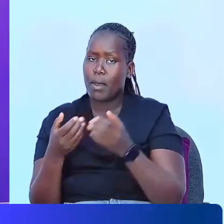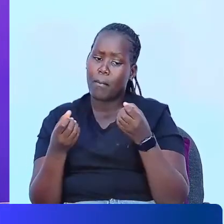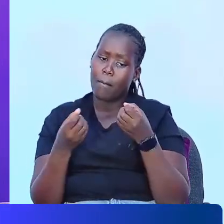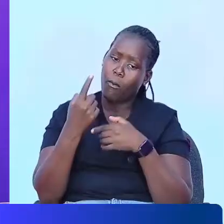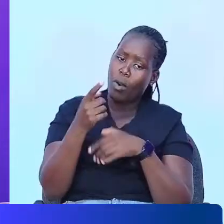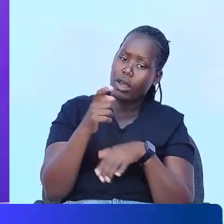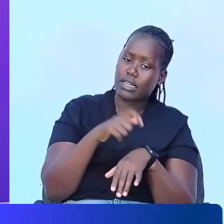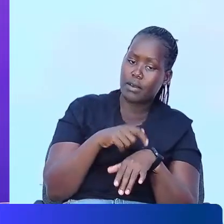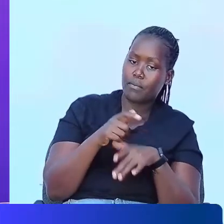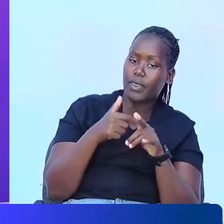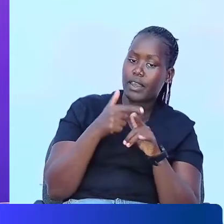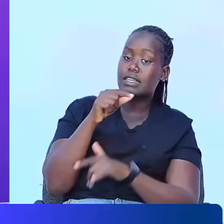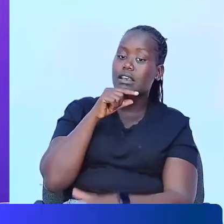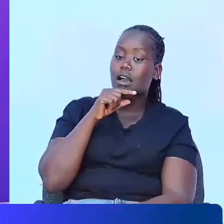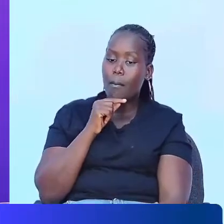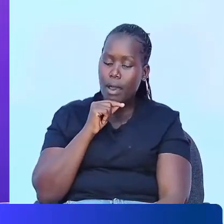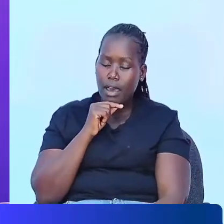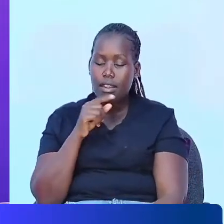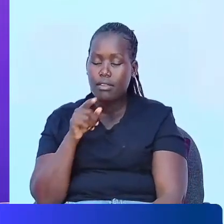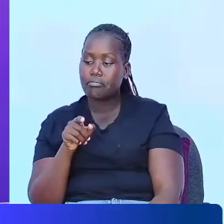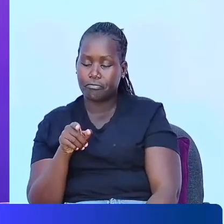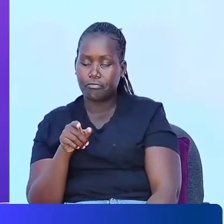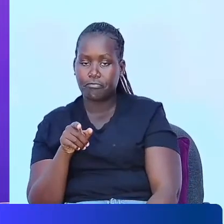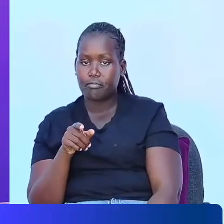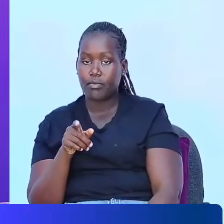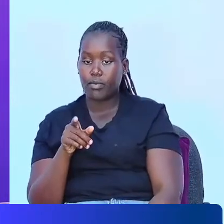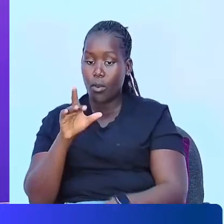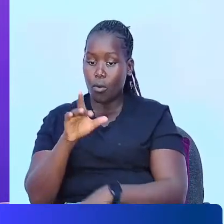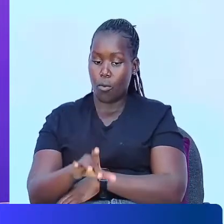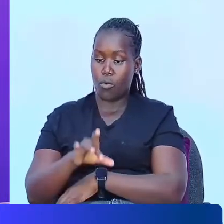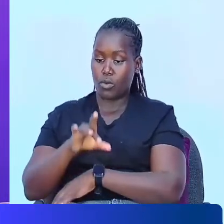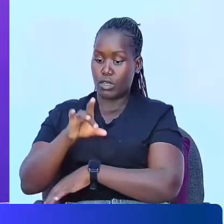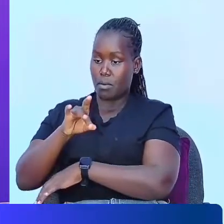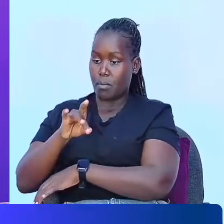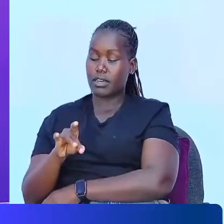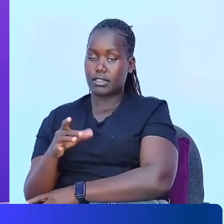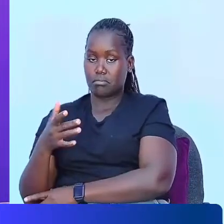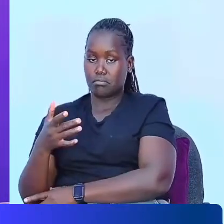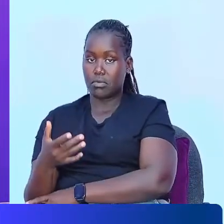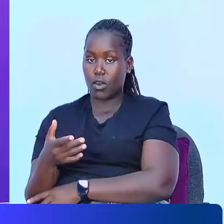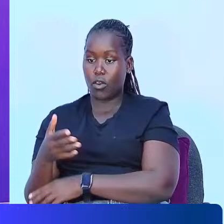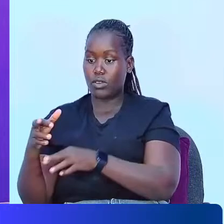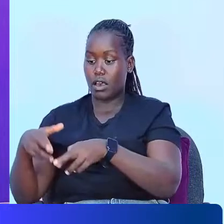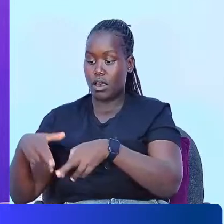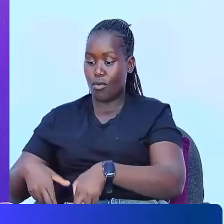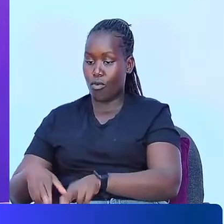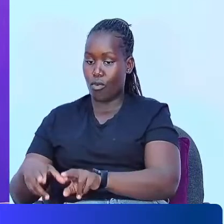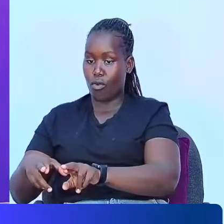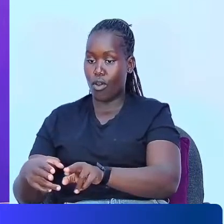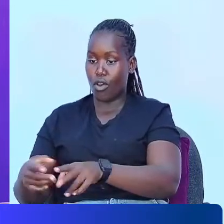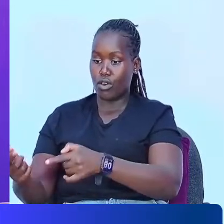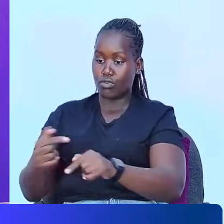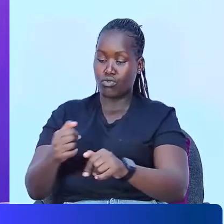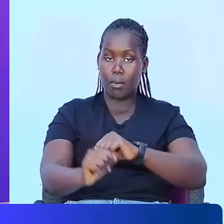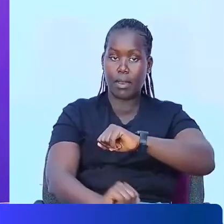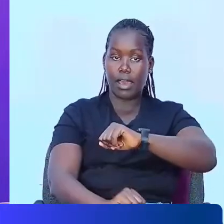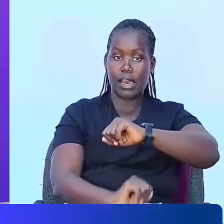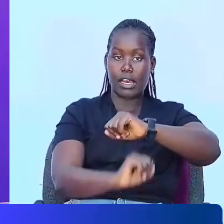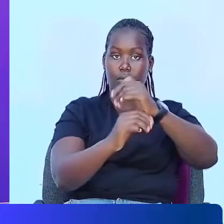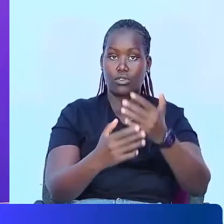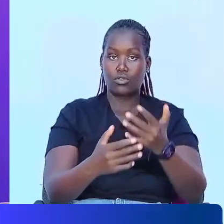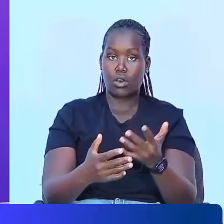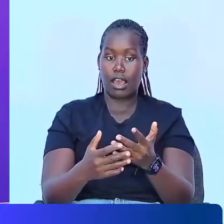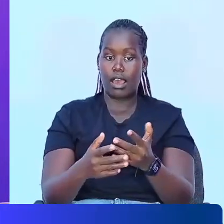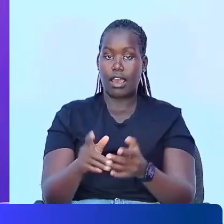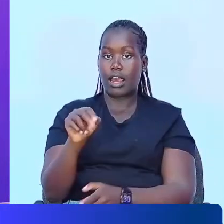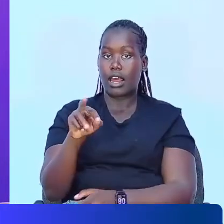this gentleman was actually picked as a casual or on the road to come and support in trace